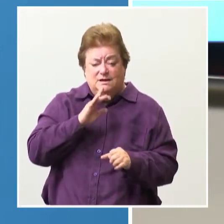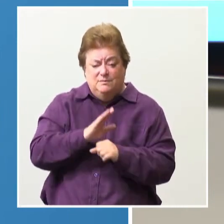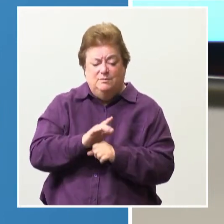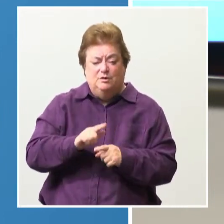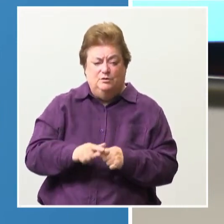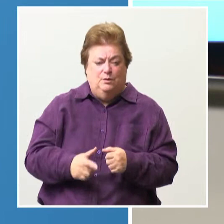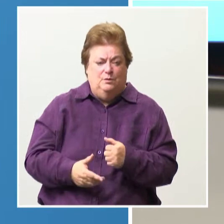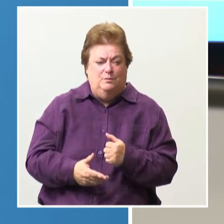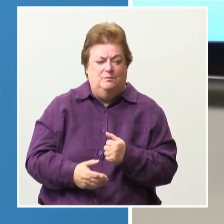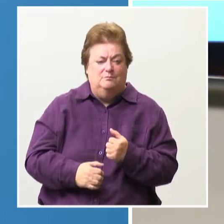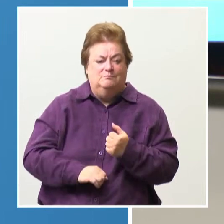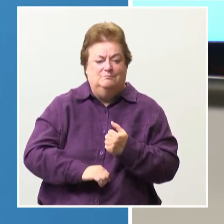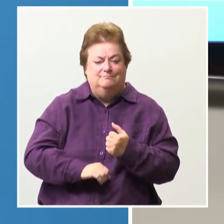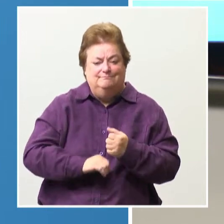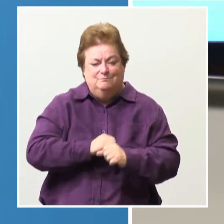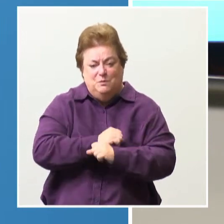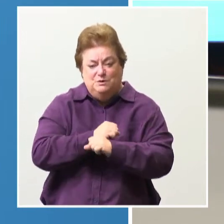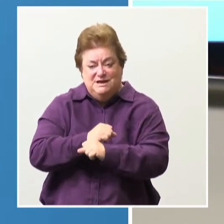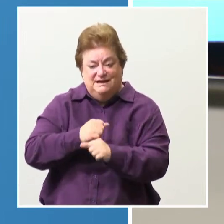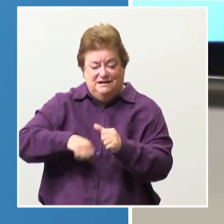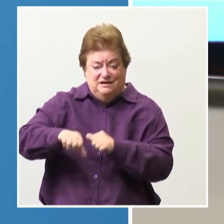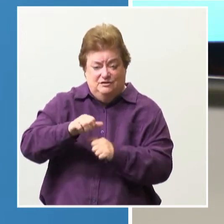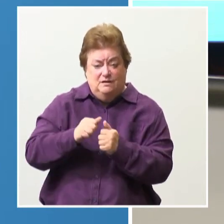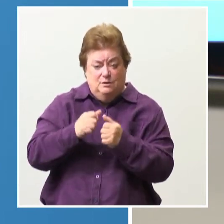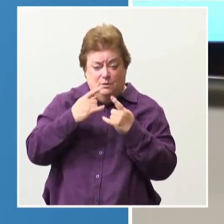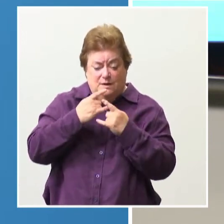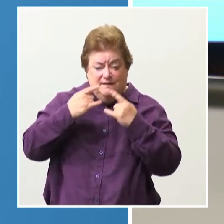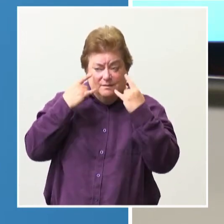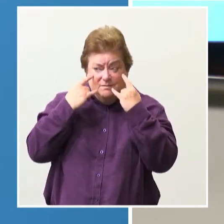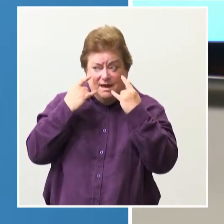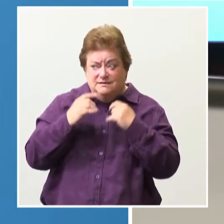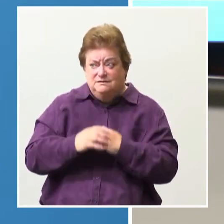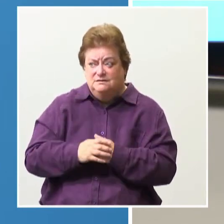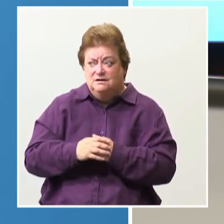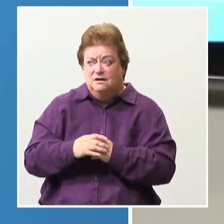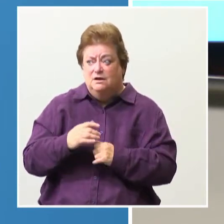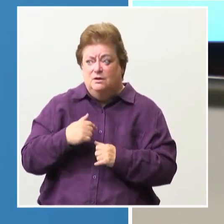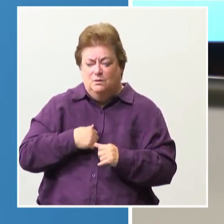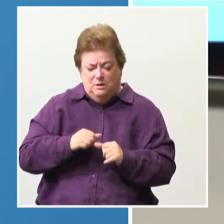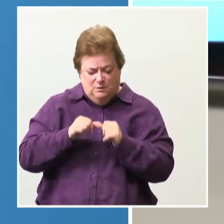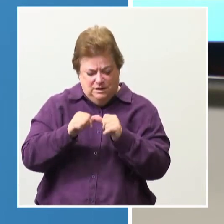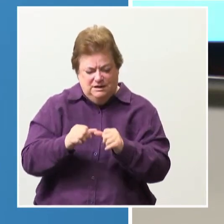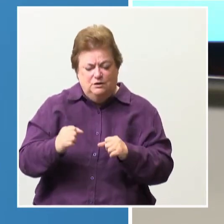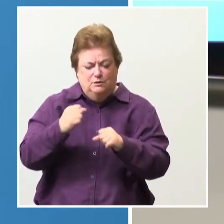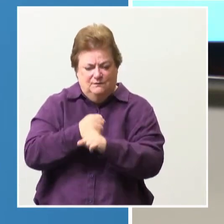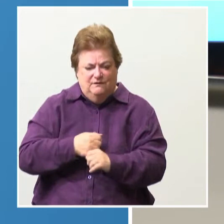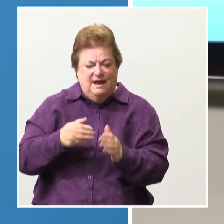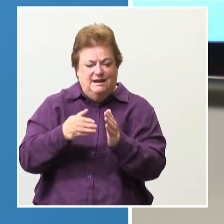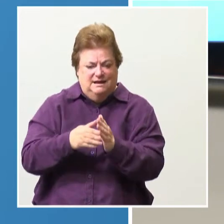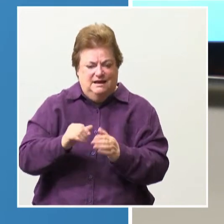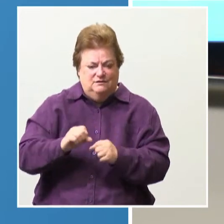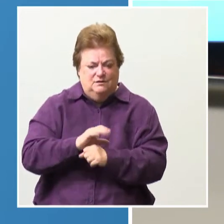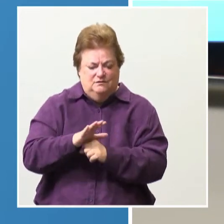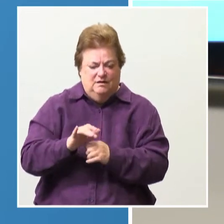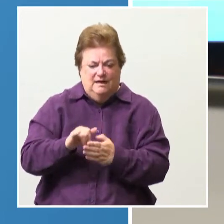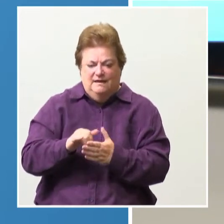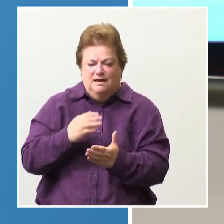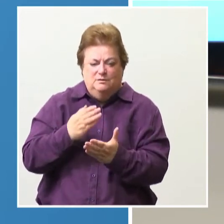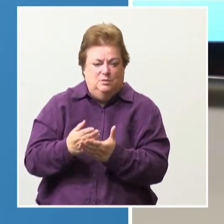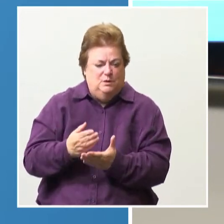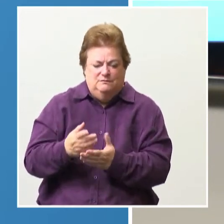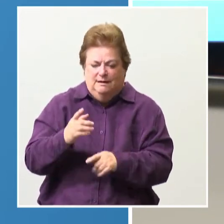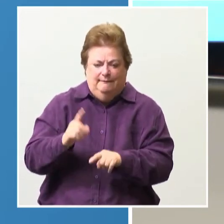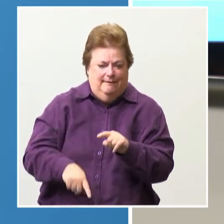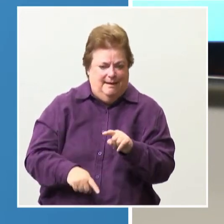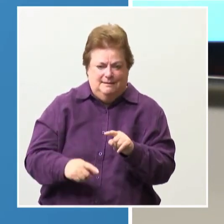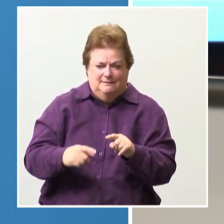protect one another. Together, we will continue to face the challenge posed by the virus that has proved to be